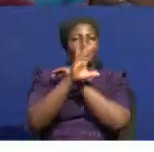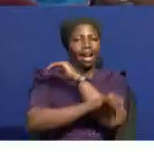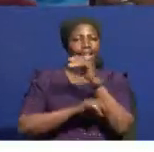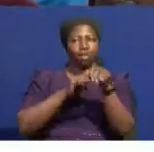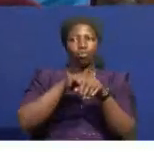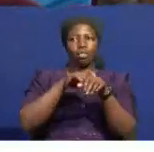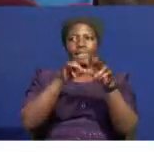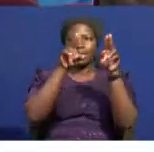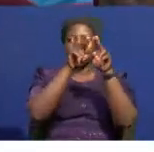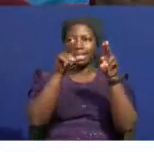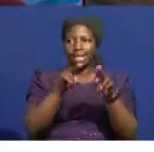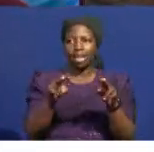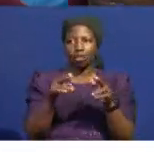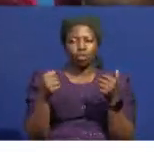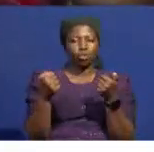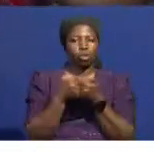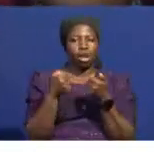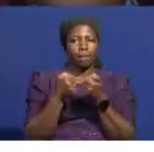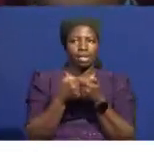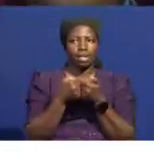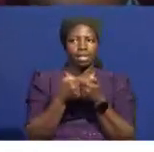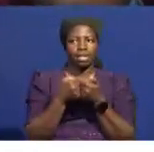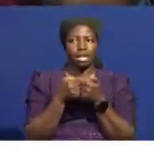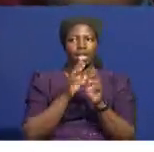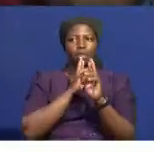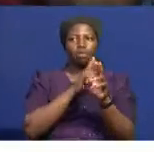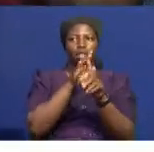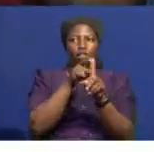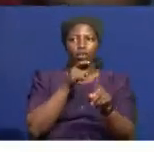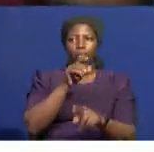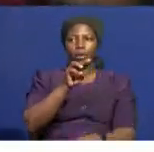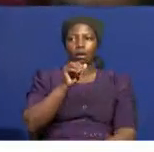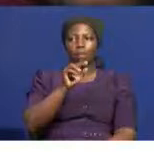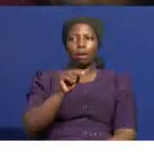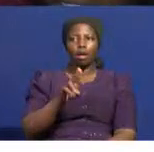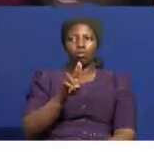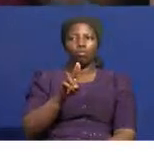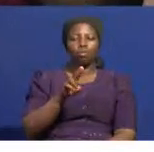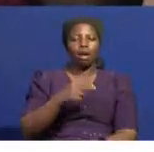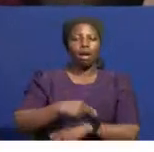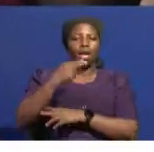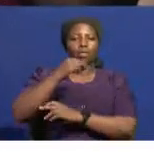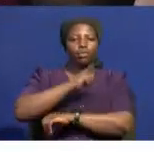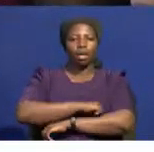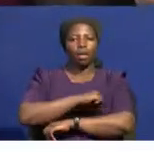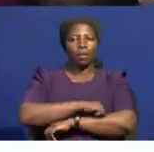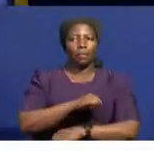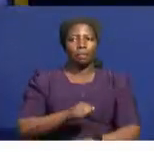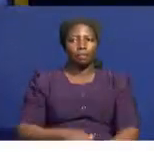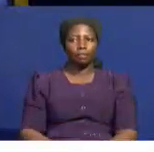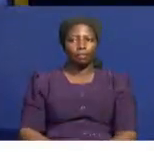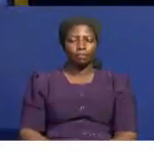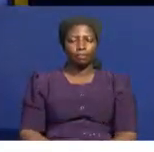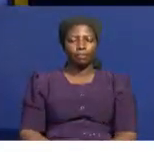tournament. Reporting for KBC Channel 1 from Mangu High School, I'm Kingori Mwangi.